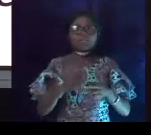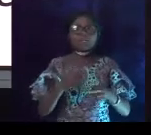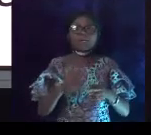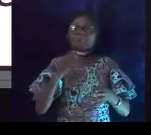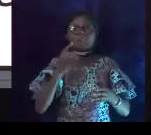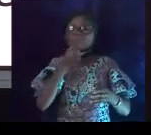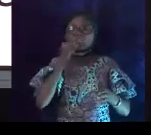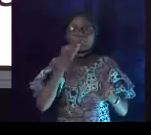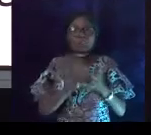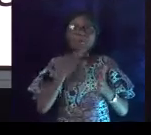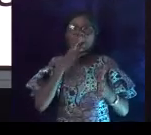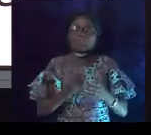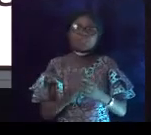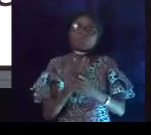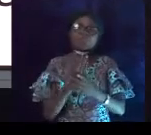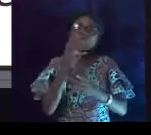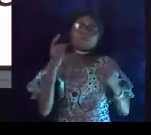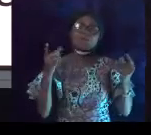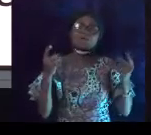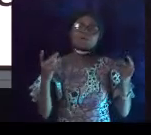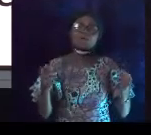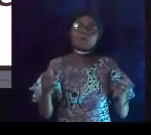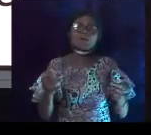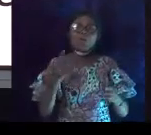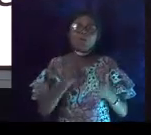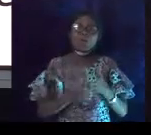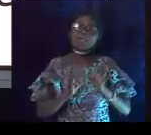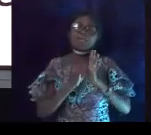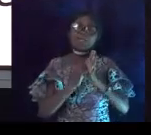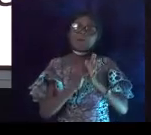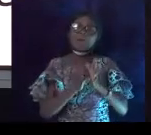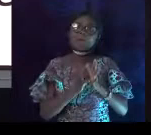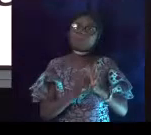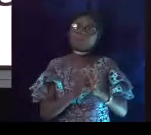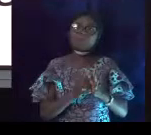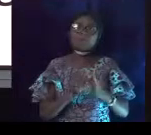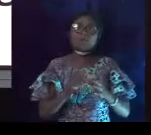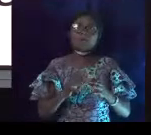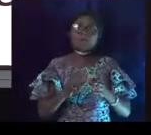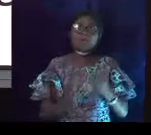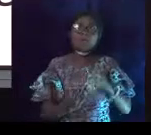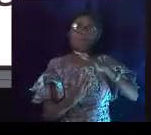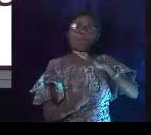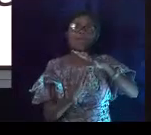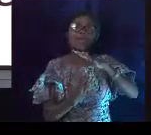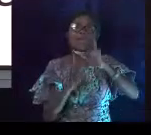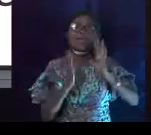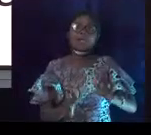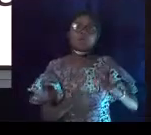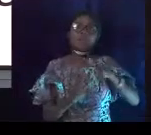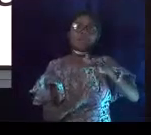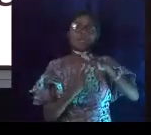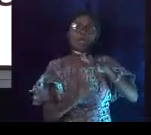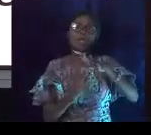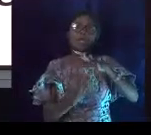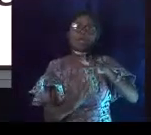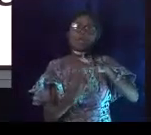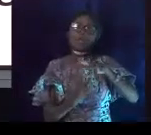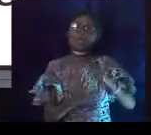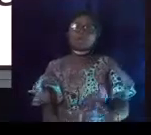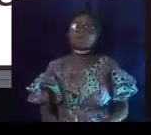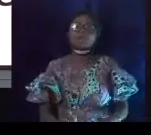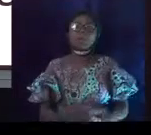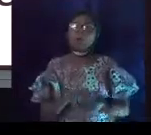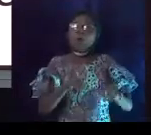they grow faster. They do what? They grow faster. What are the examples? Broiler. I know this one is very common. You hear